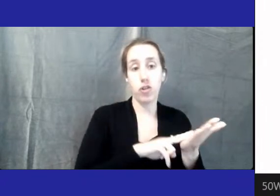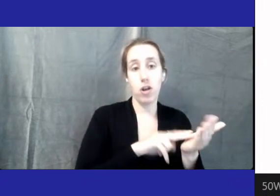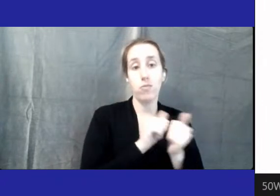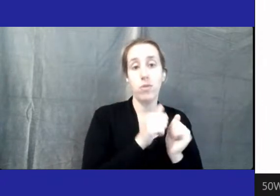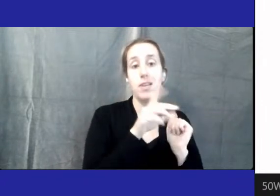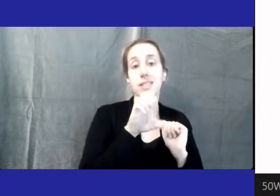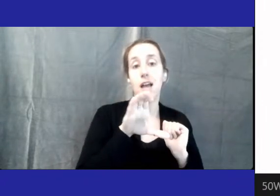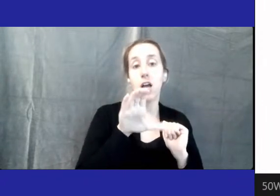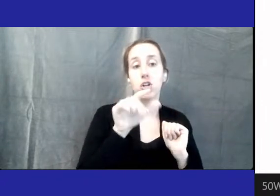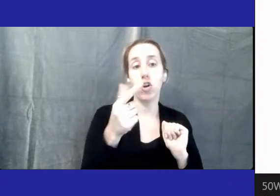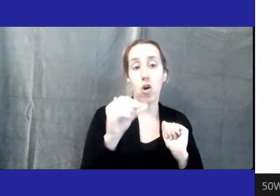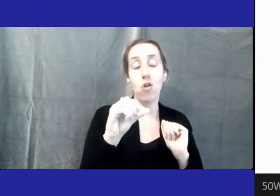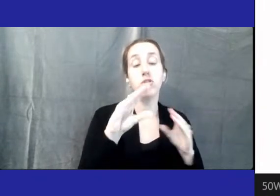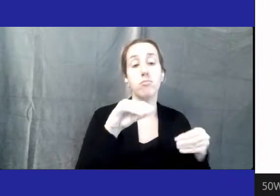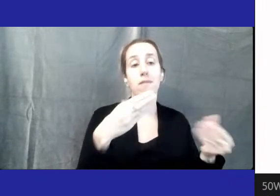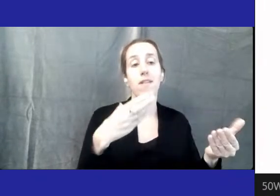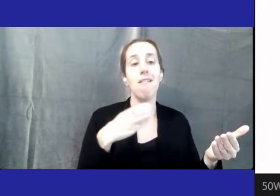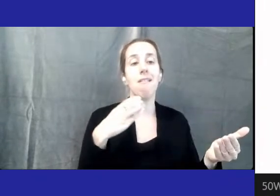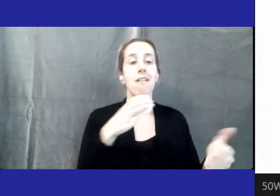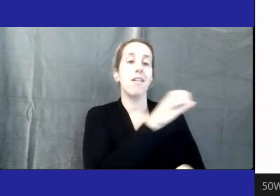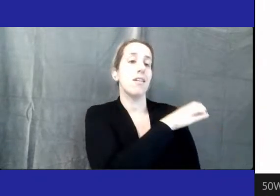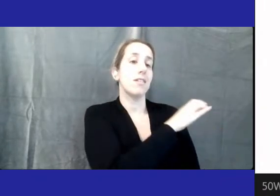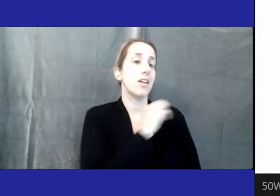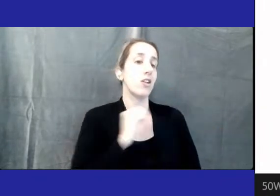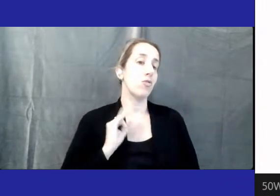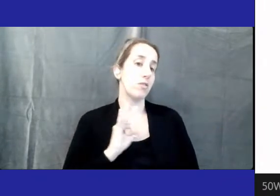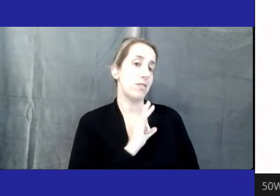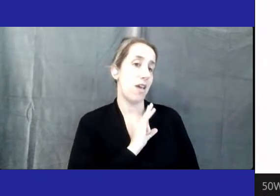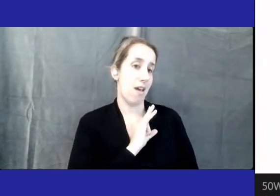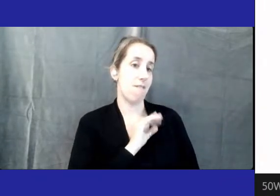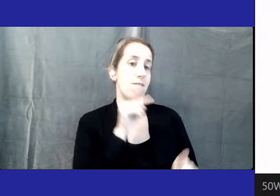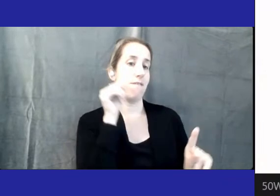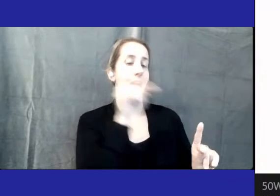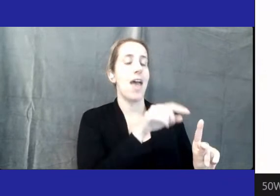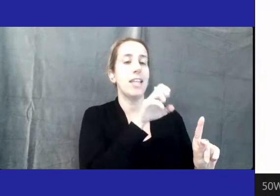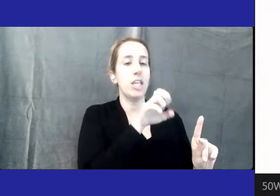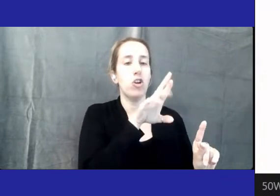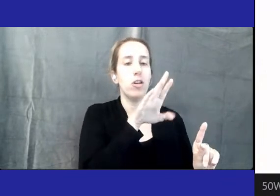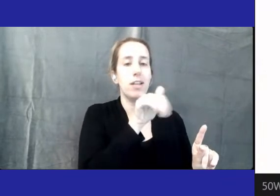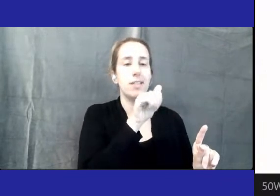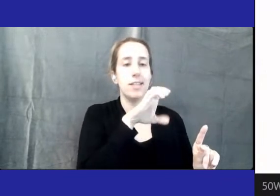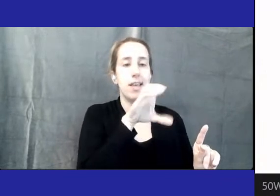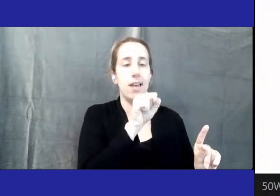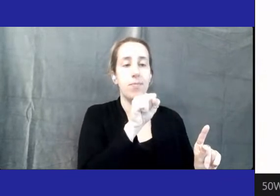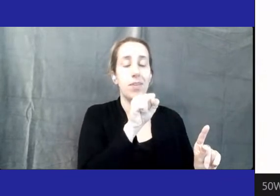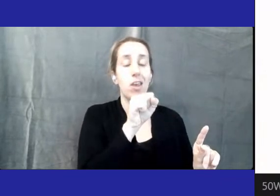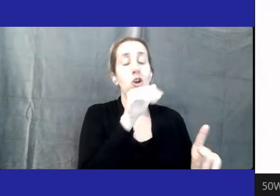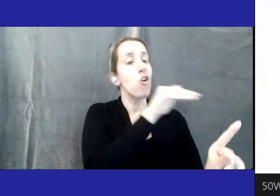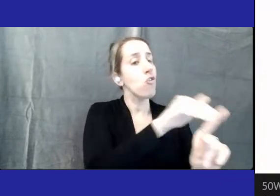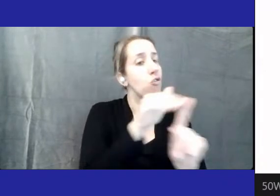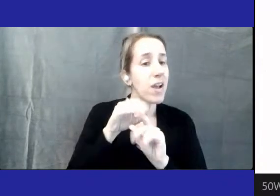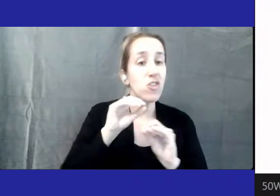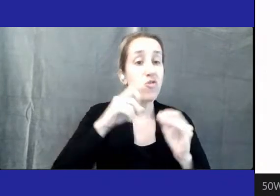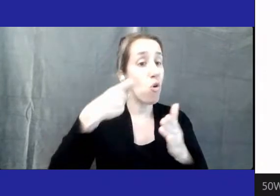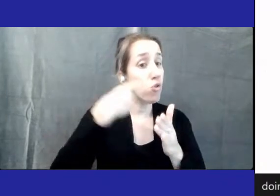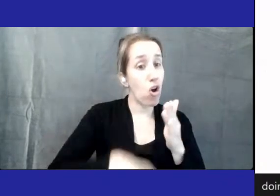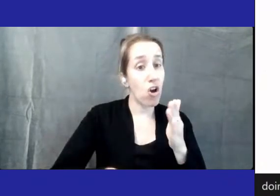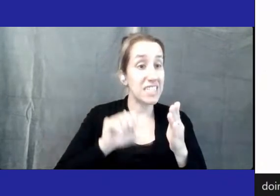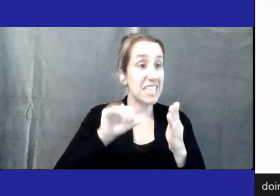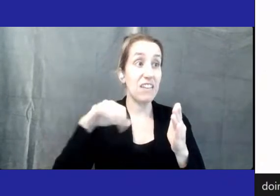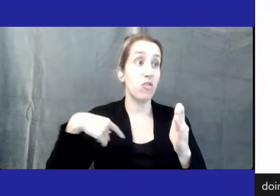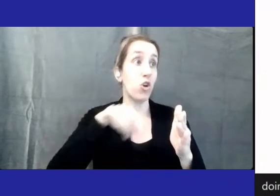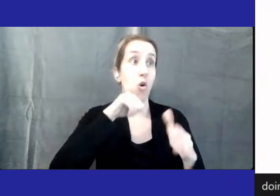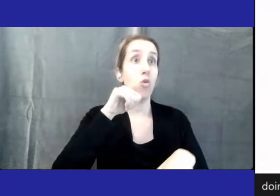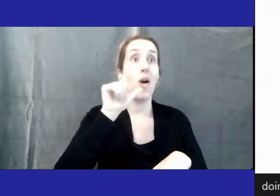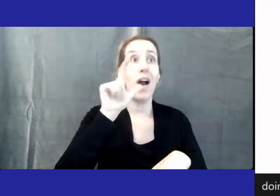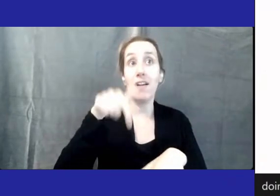staffing services at emergency response alternate care sites. As a reminder, no costs will be incurred if these services are not activated. Expenses will be